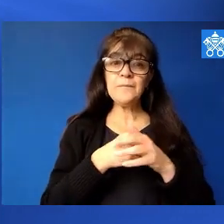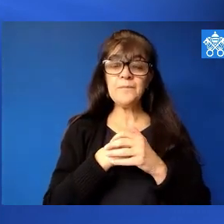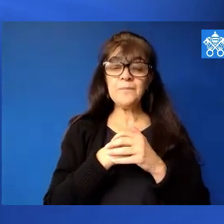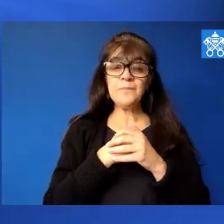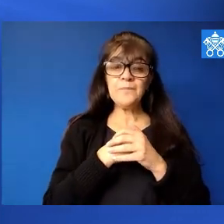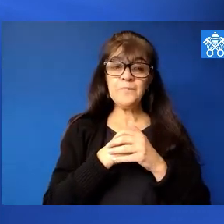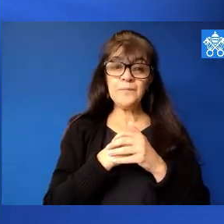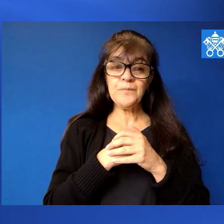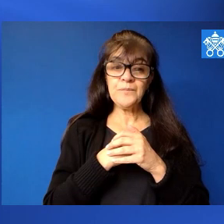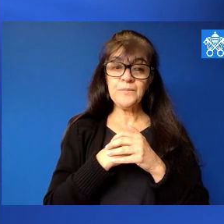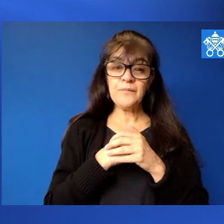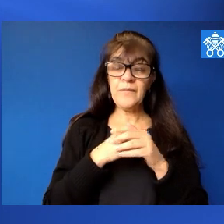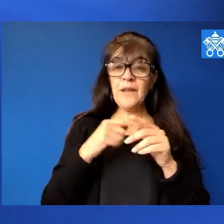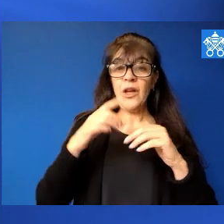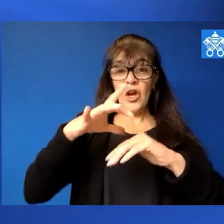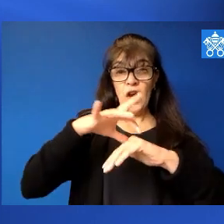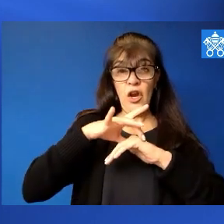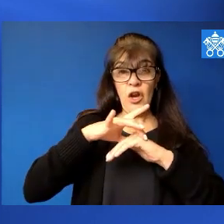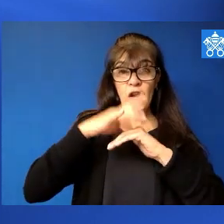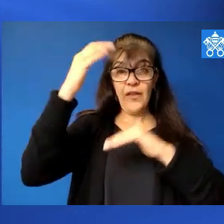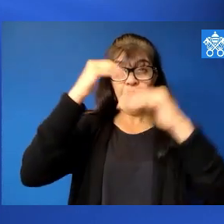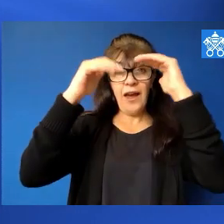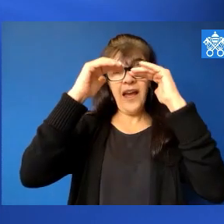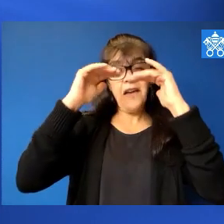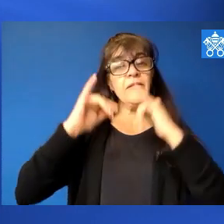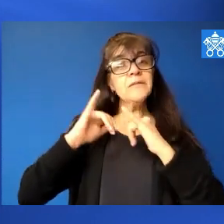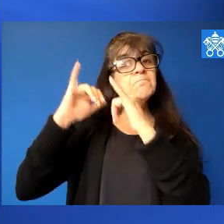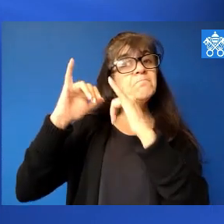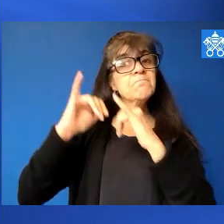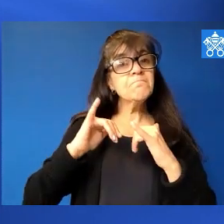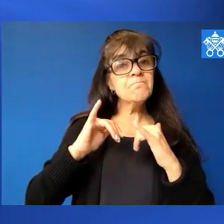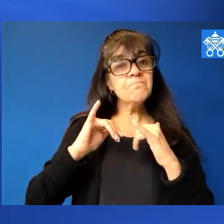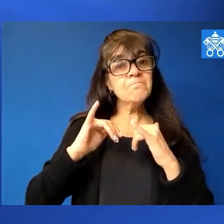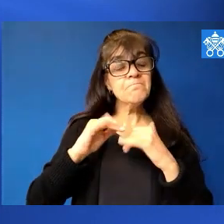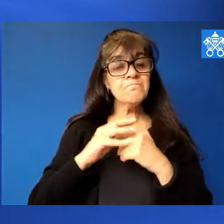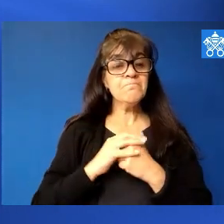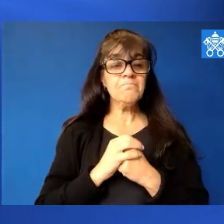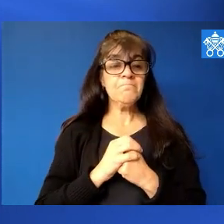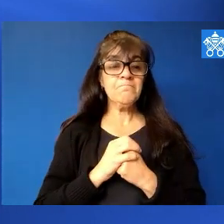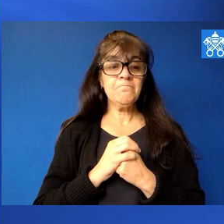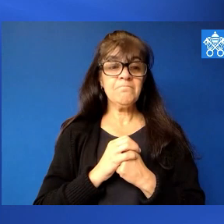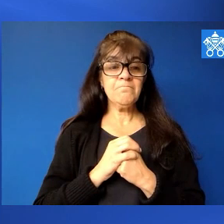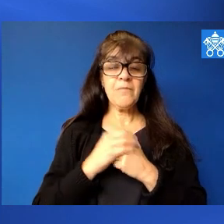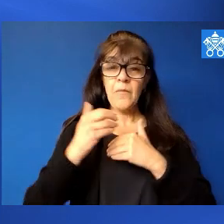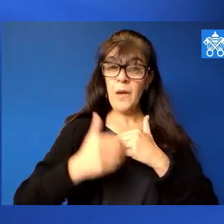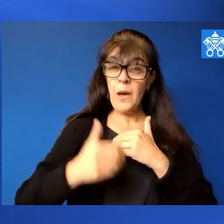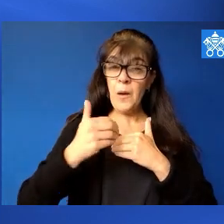tua, sicut in cielo et in terra.